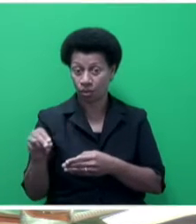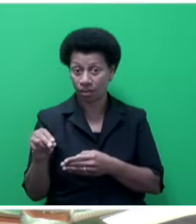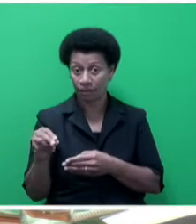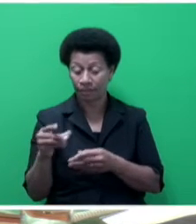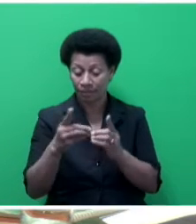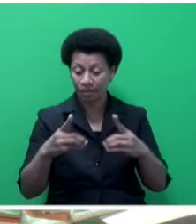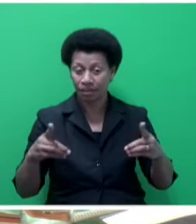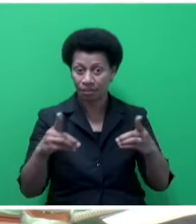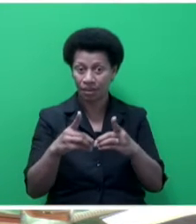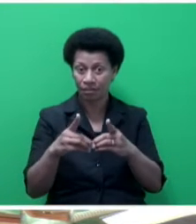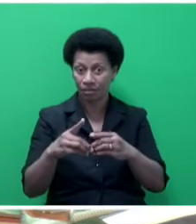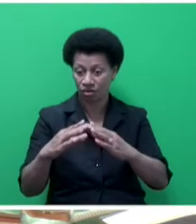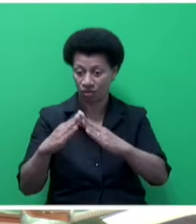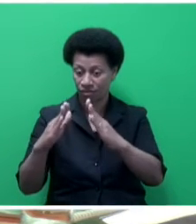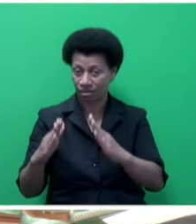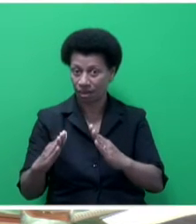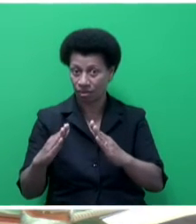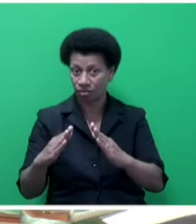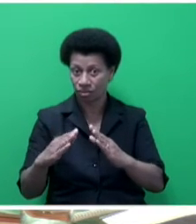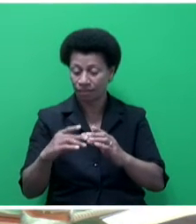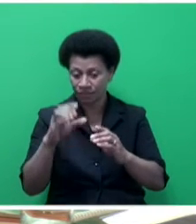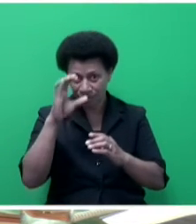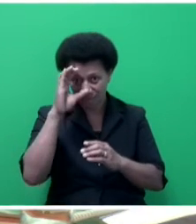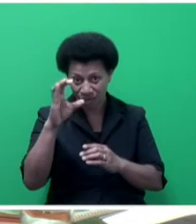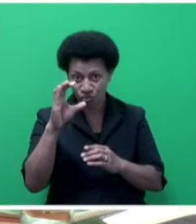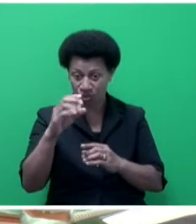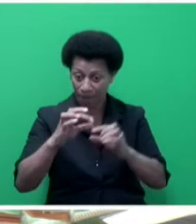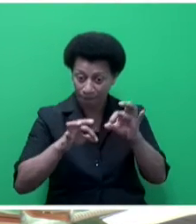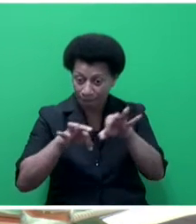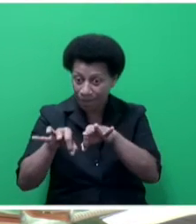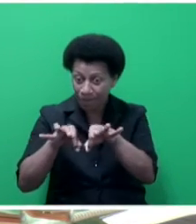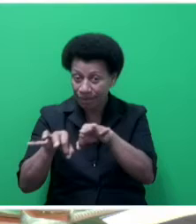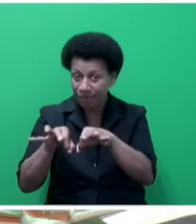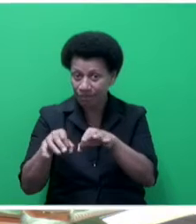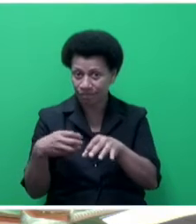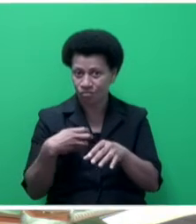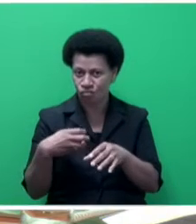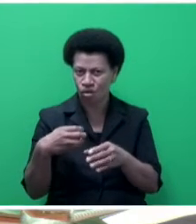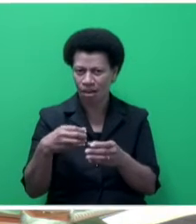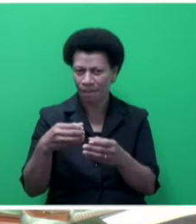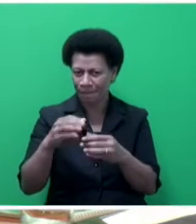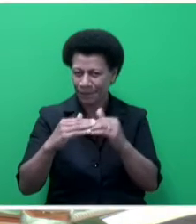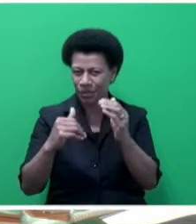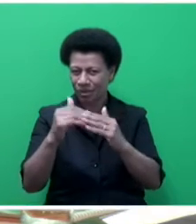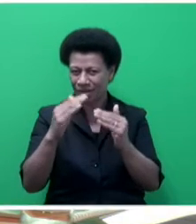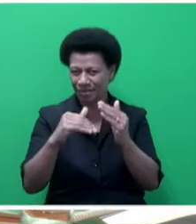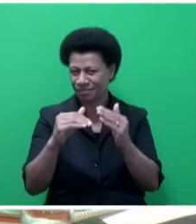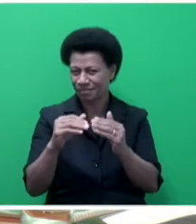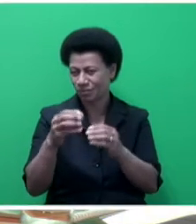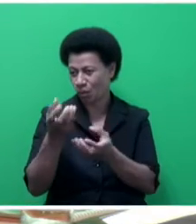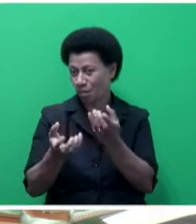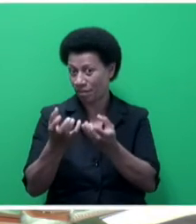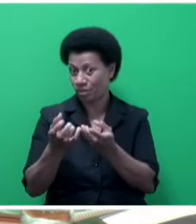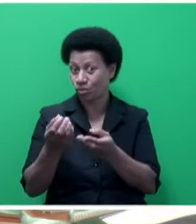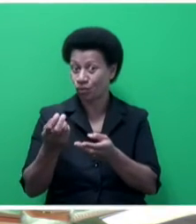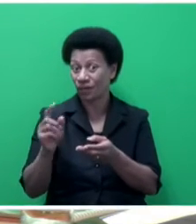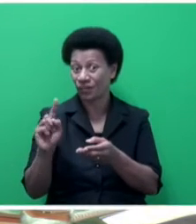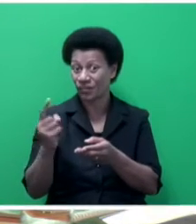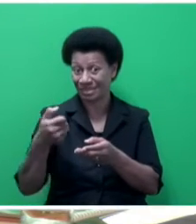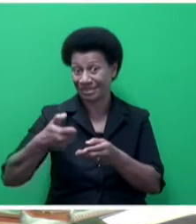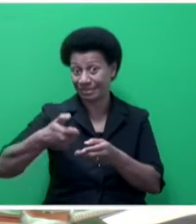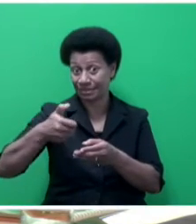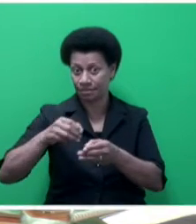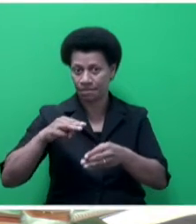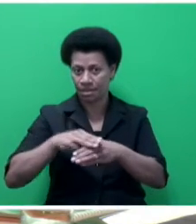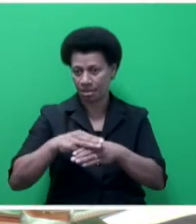Town and Country Planning received more building applications when compared to first 6 months of 2019. Mr.